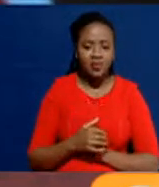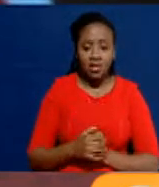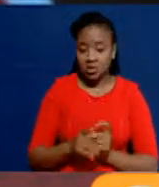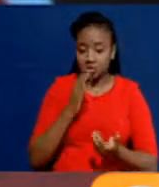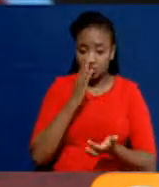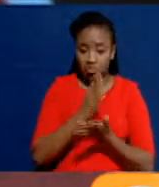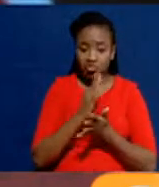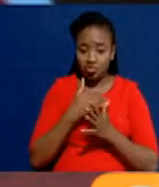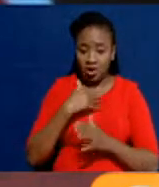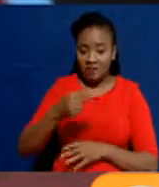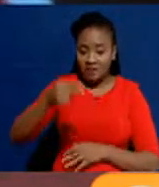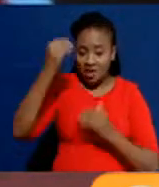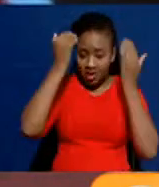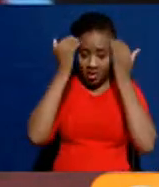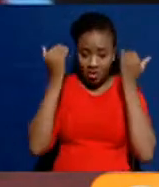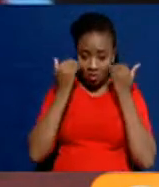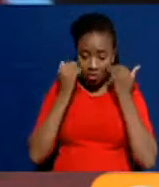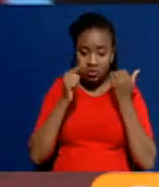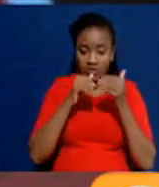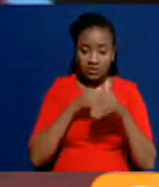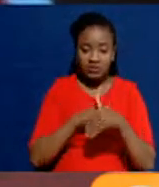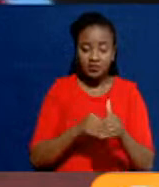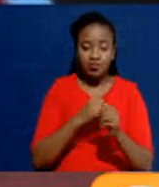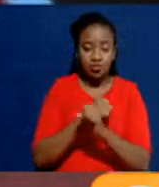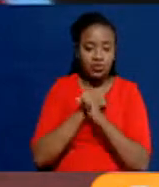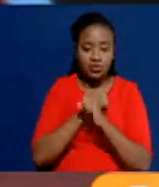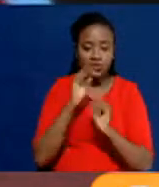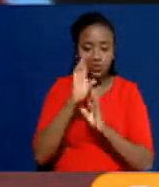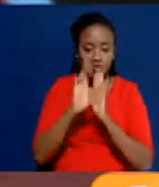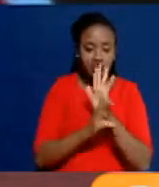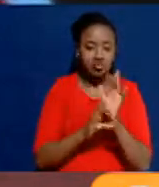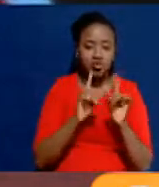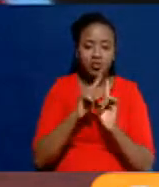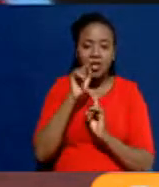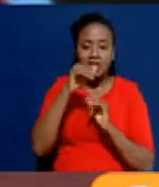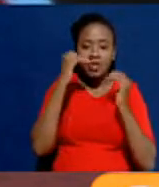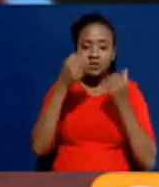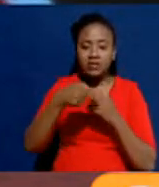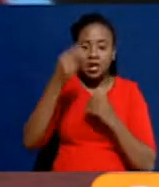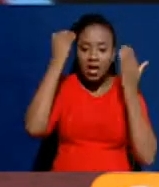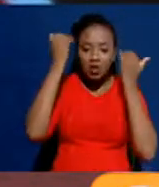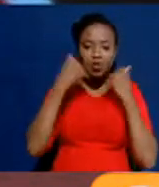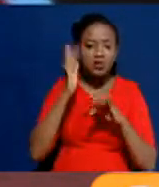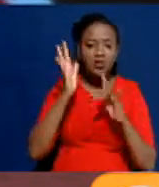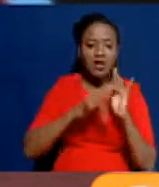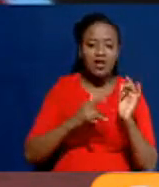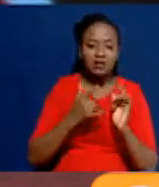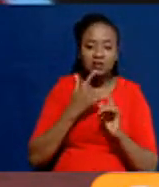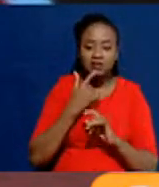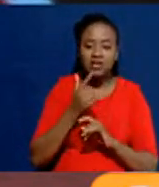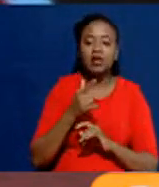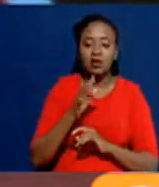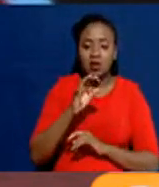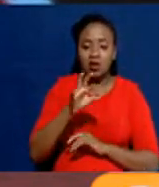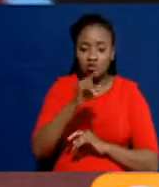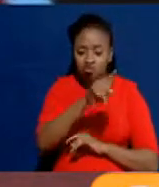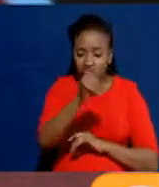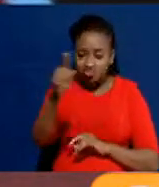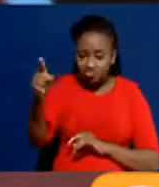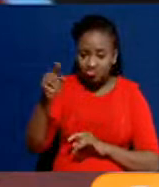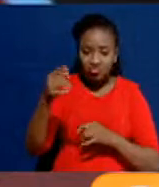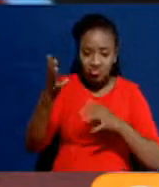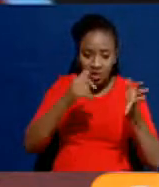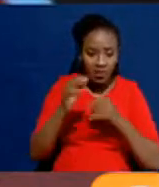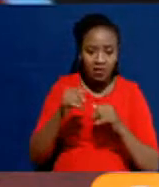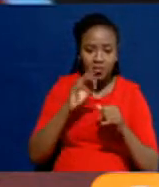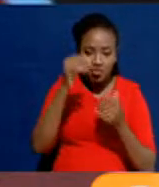the High Court as the custodian of our constitution, it can't invite itself and say, hey, come here, guys, how did you get